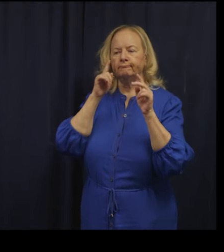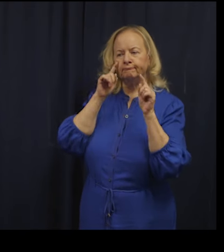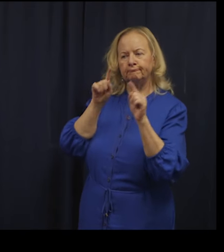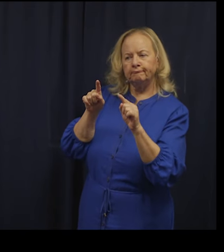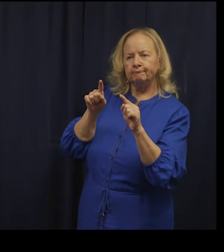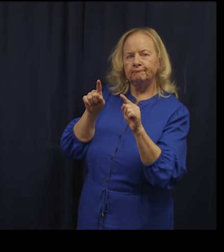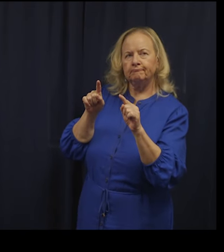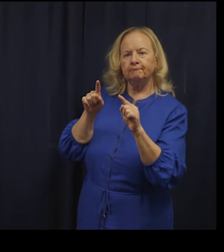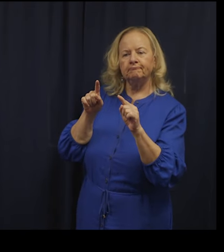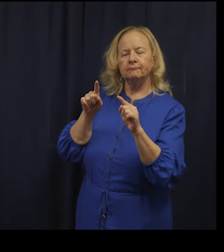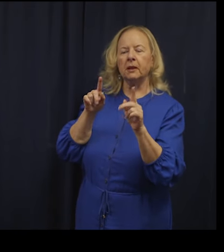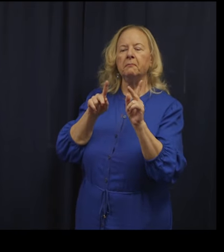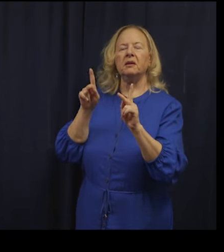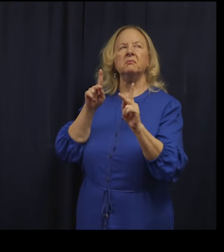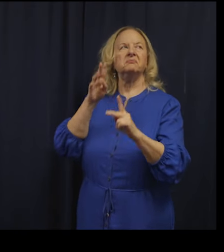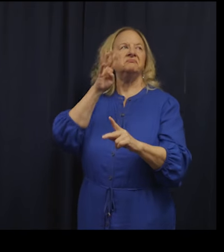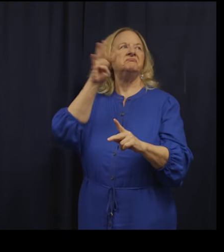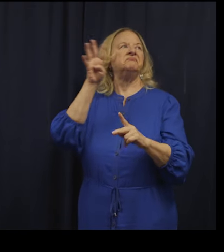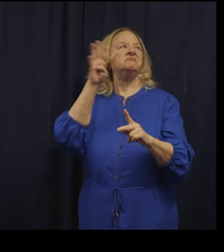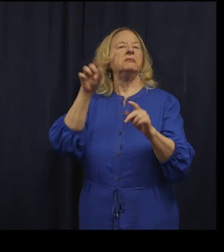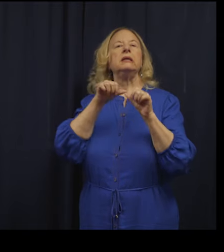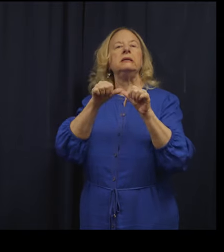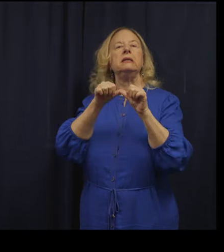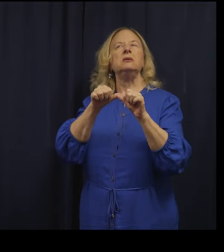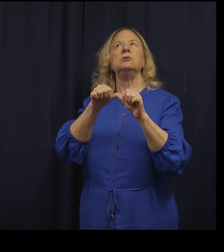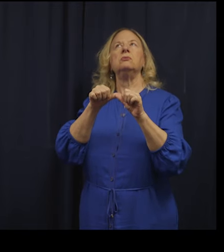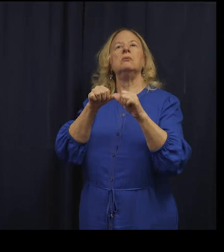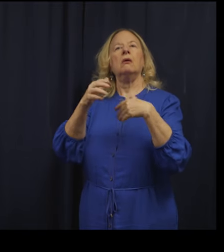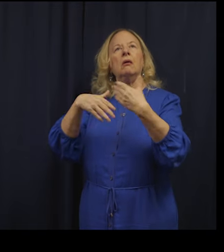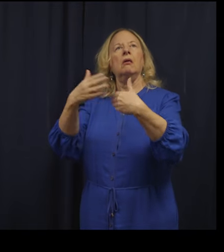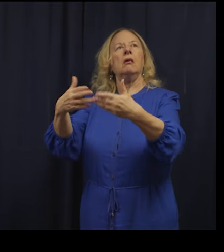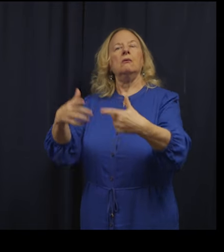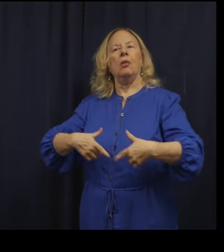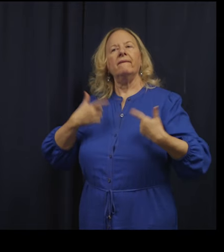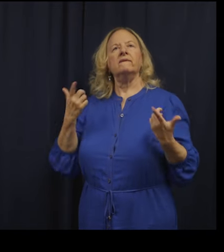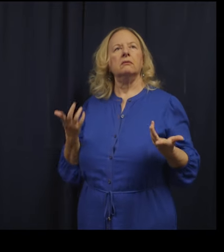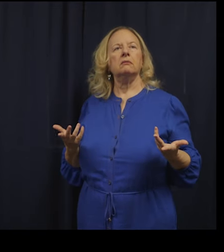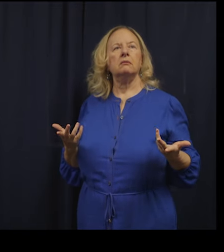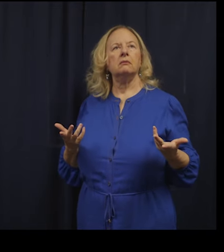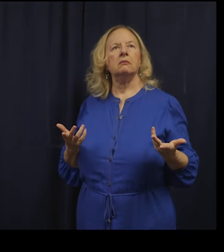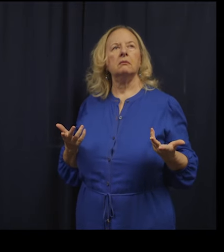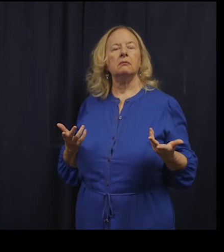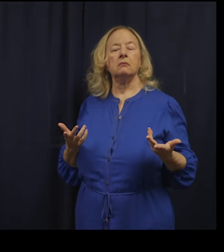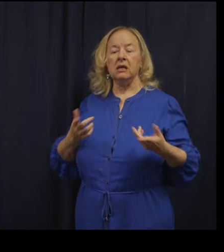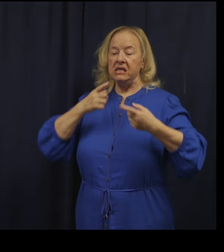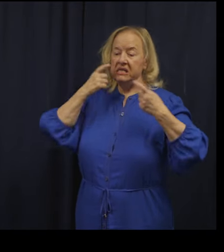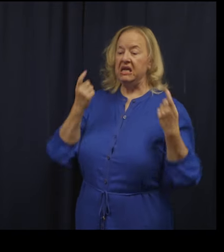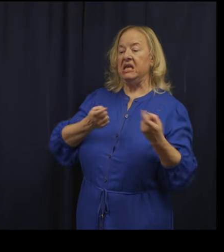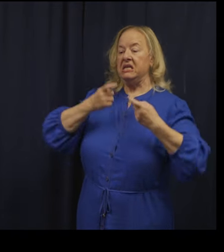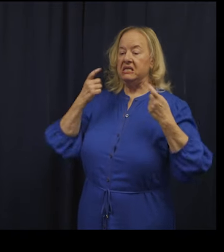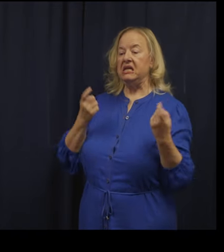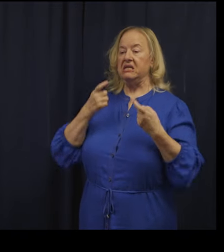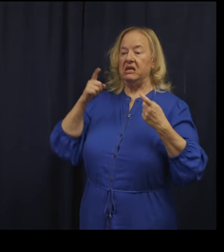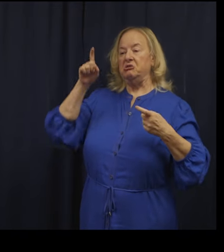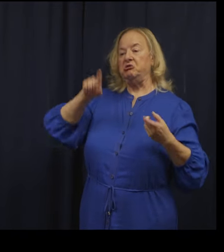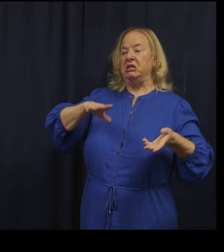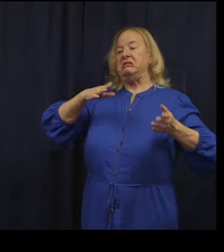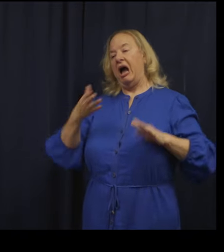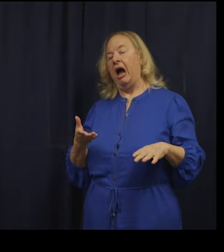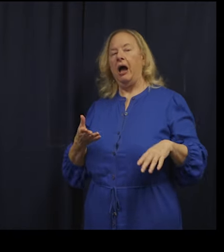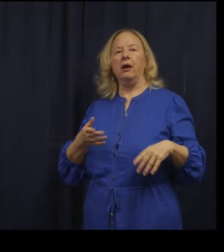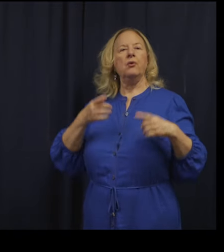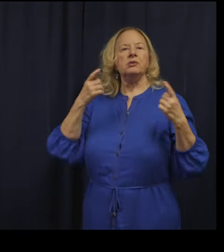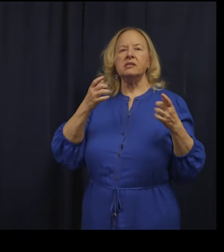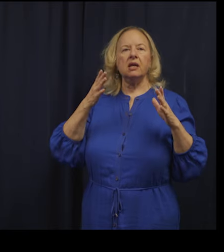that unrepentant sinners continue to exist? You know, the soul that sins is going to die.